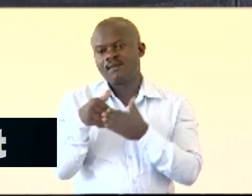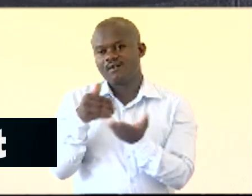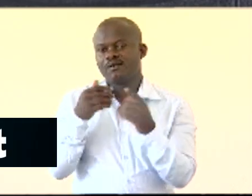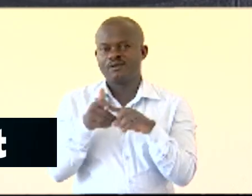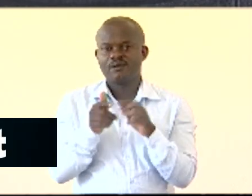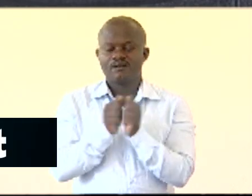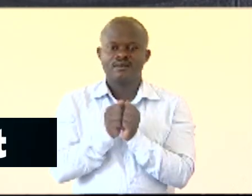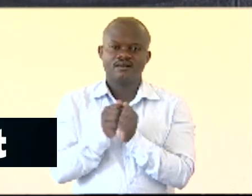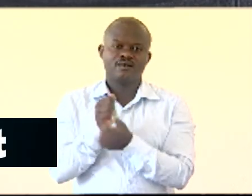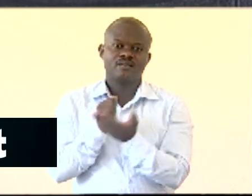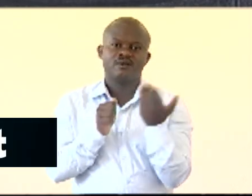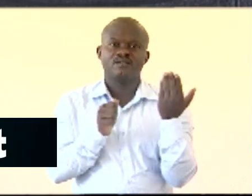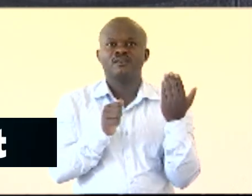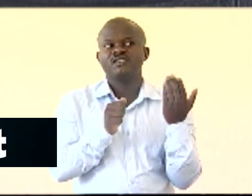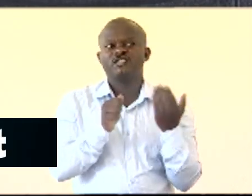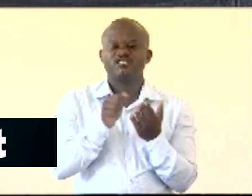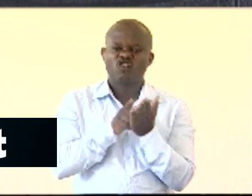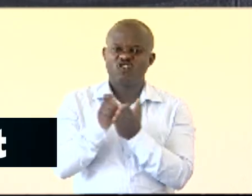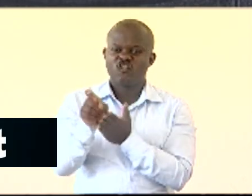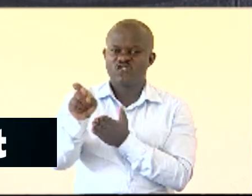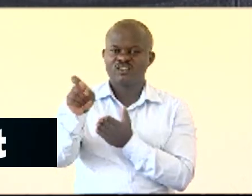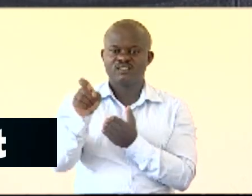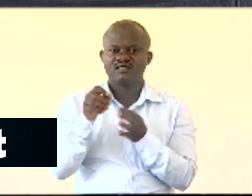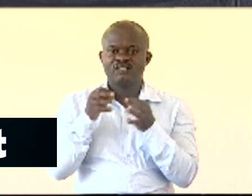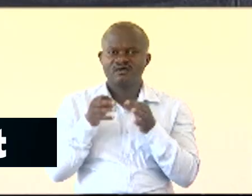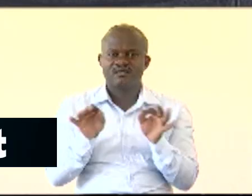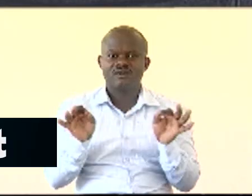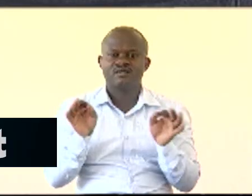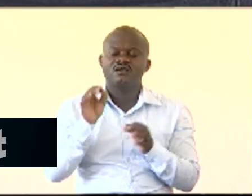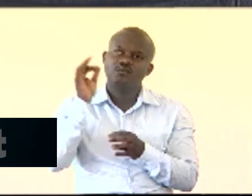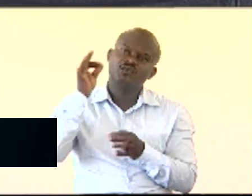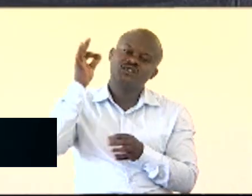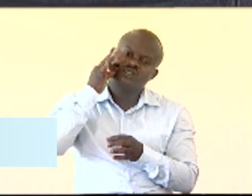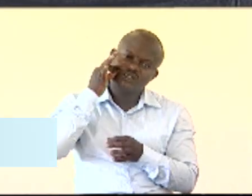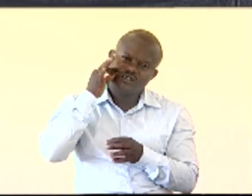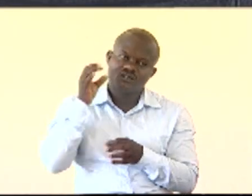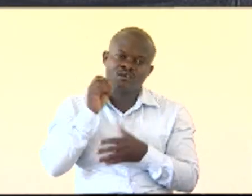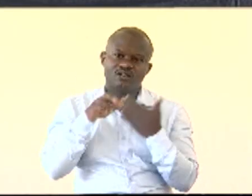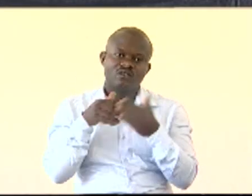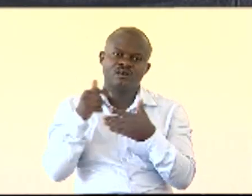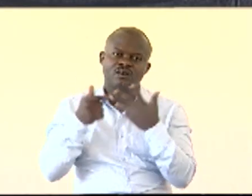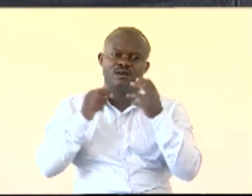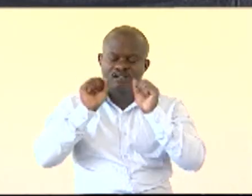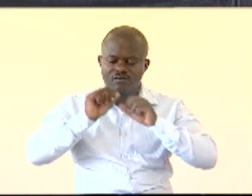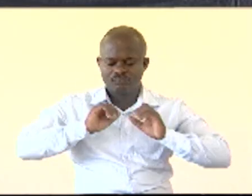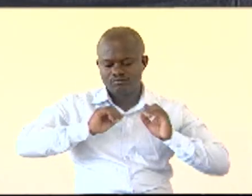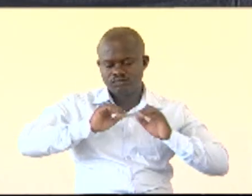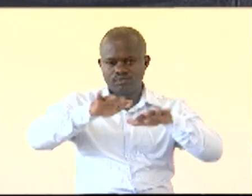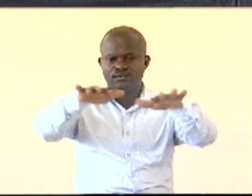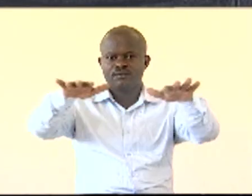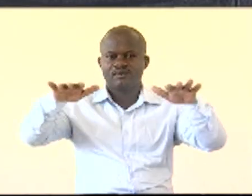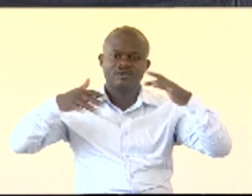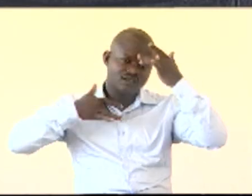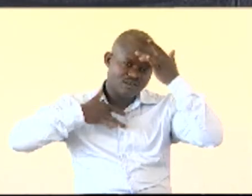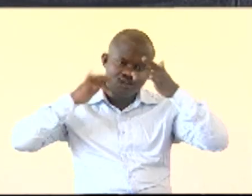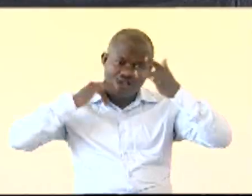we stay with cockroach, flea, mosquitoes. All these can transmit diseases to human.